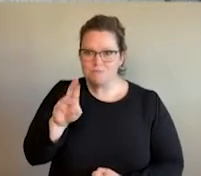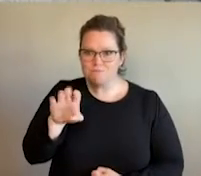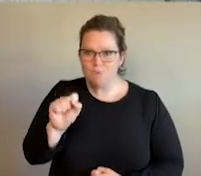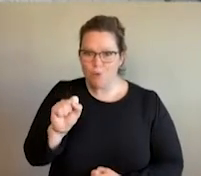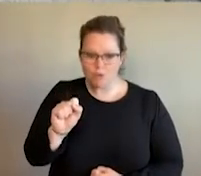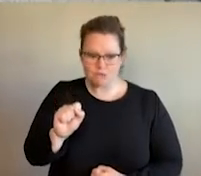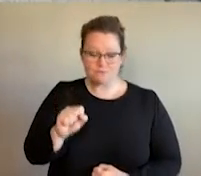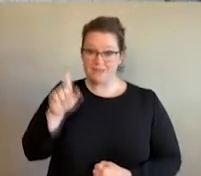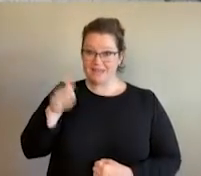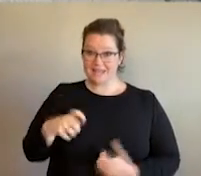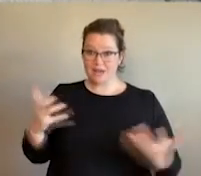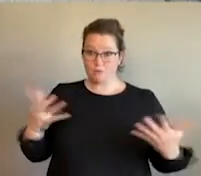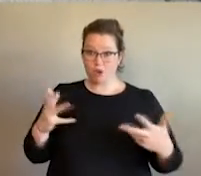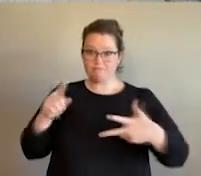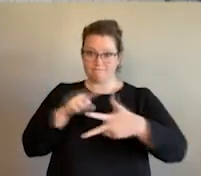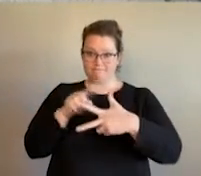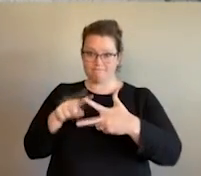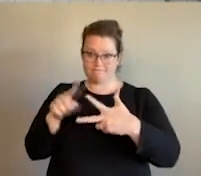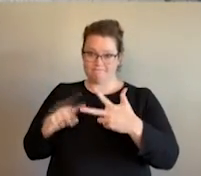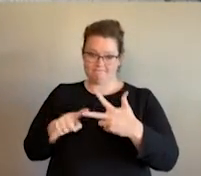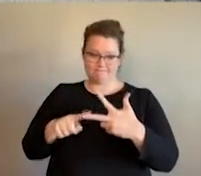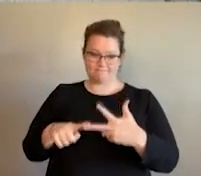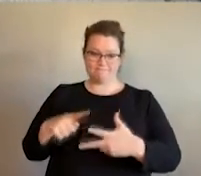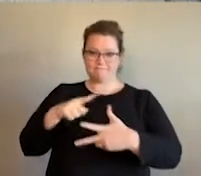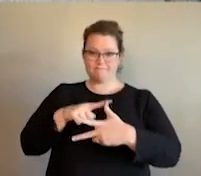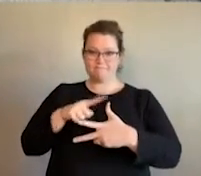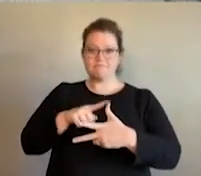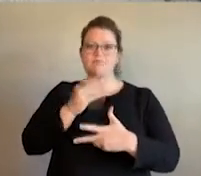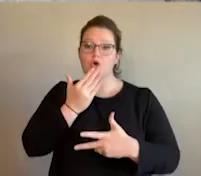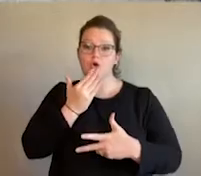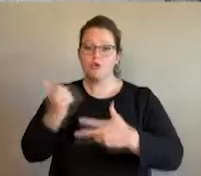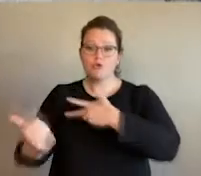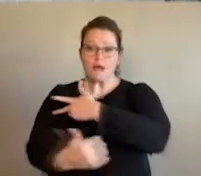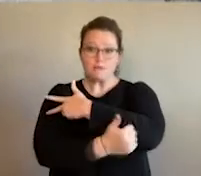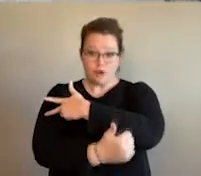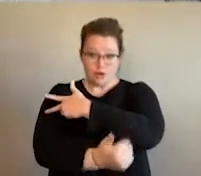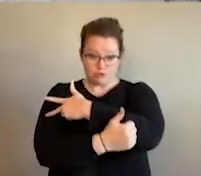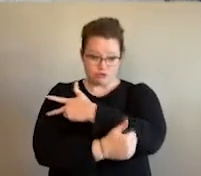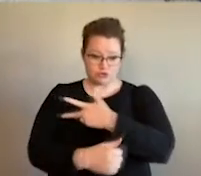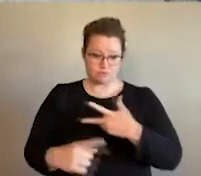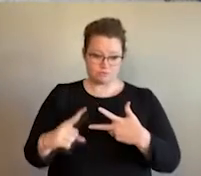our s'mores, we need 3 main ingredients: graham crackers,